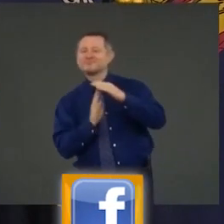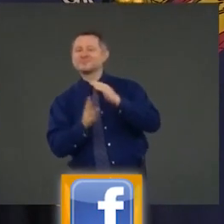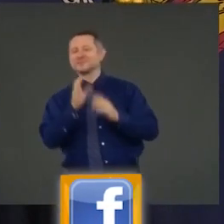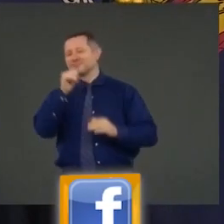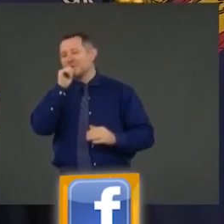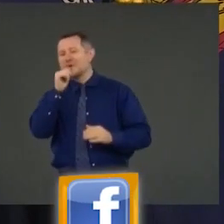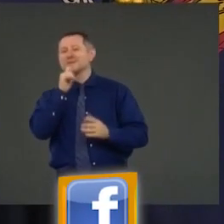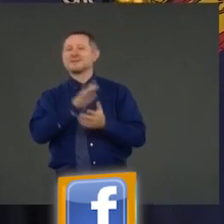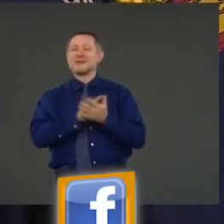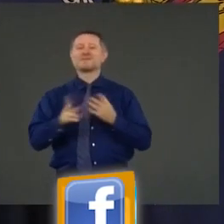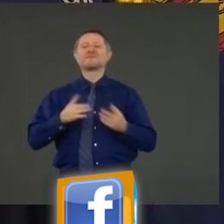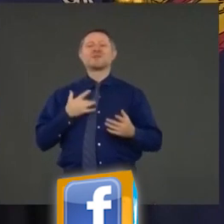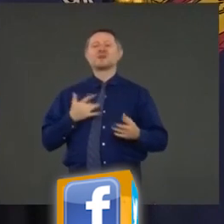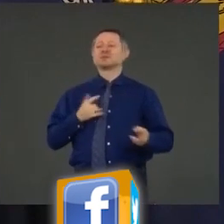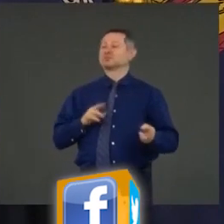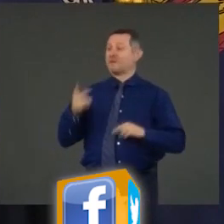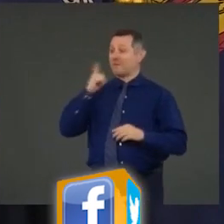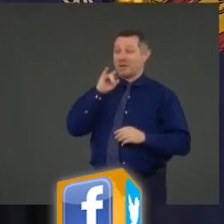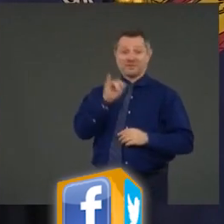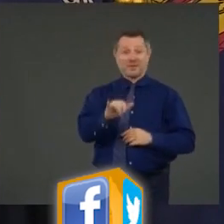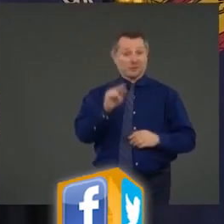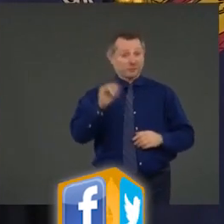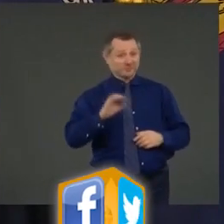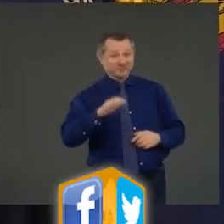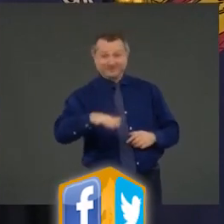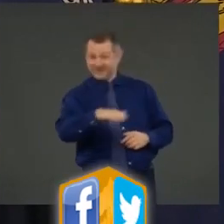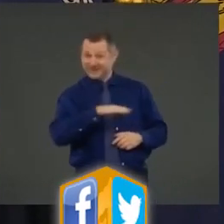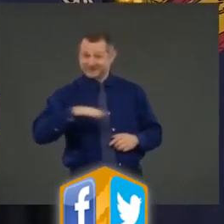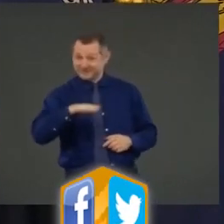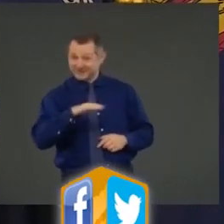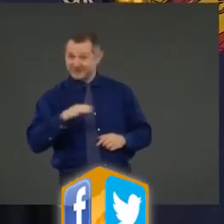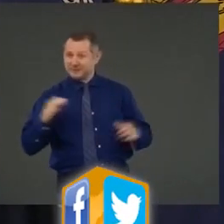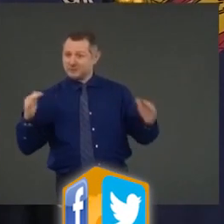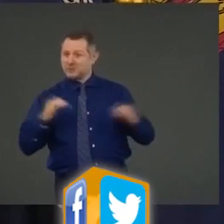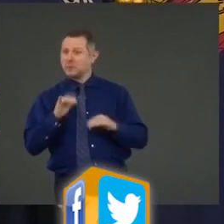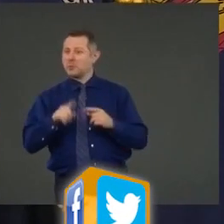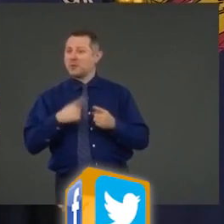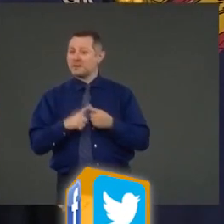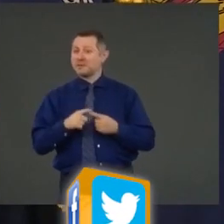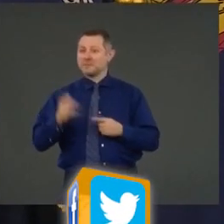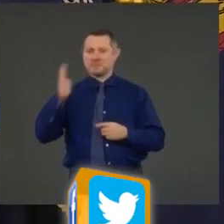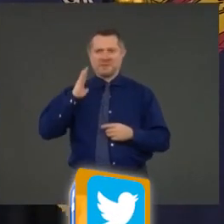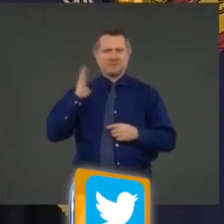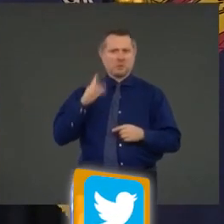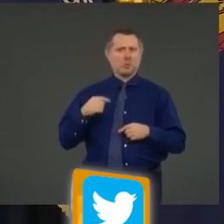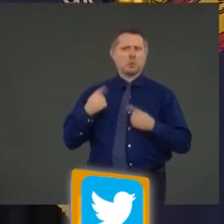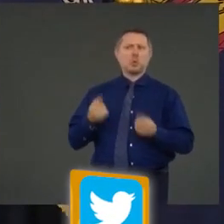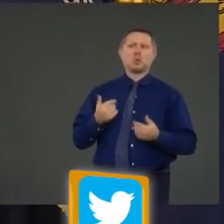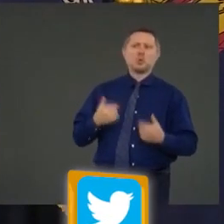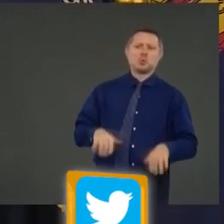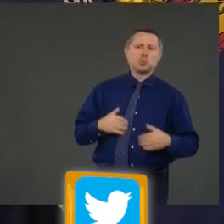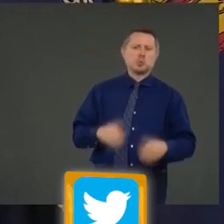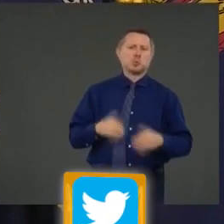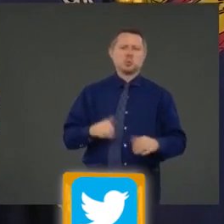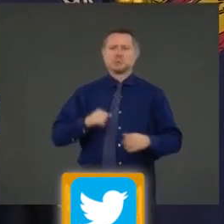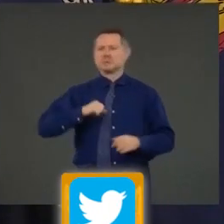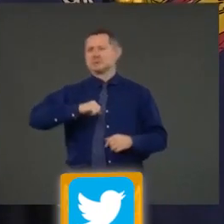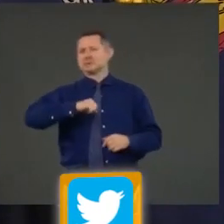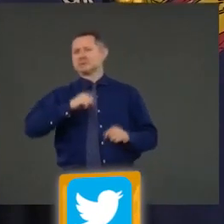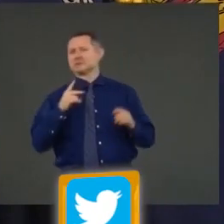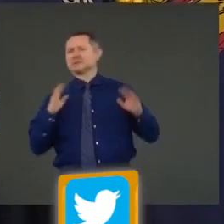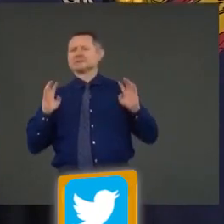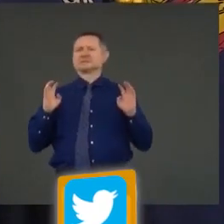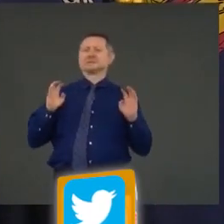etc.? When does that happen? That people who are now out on Long Island or in the Hudson